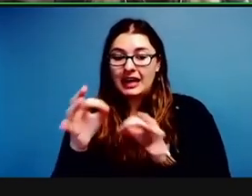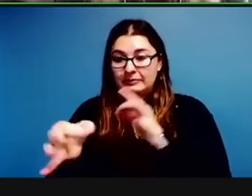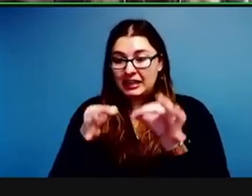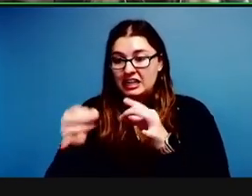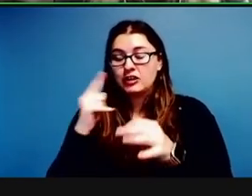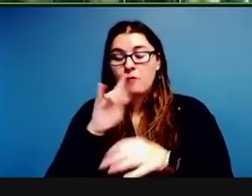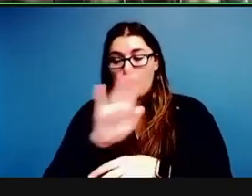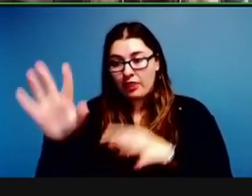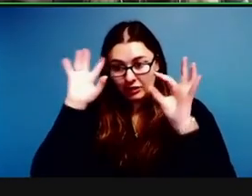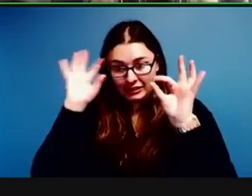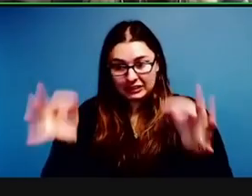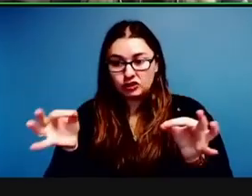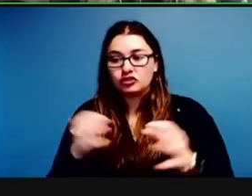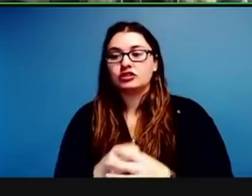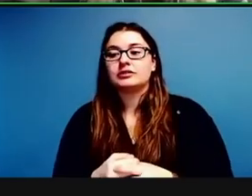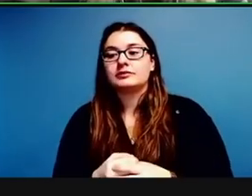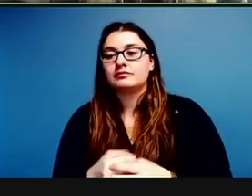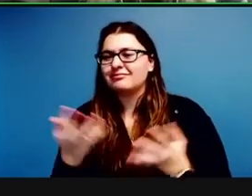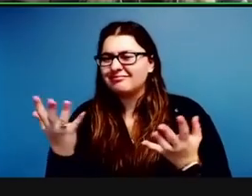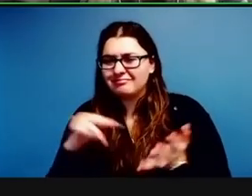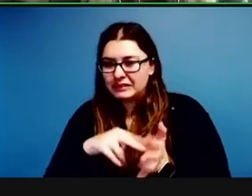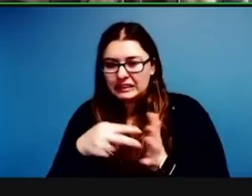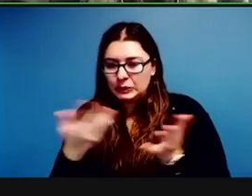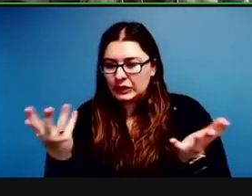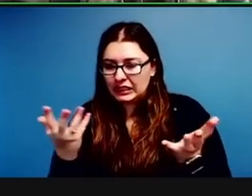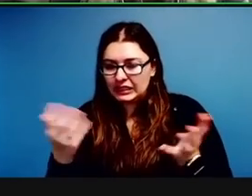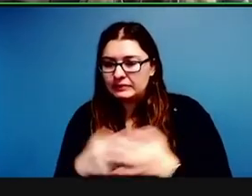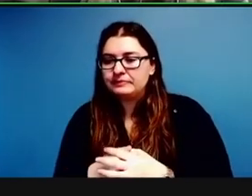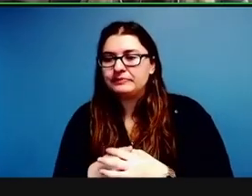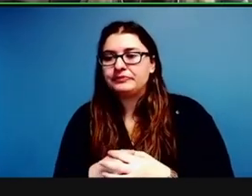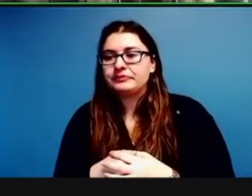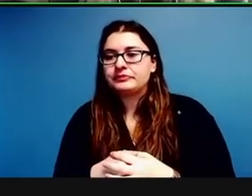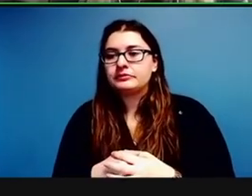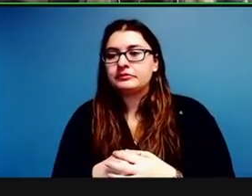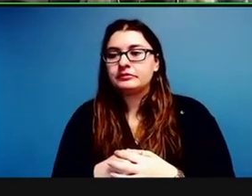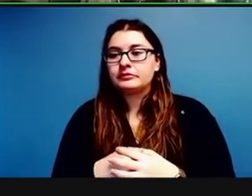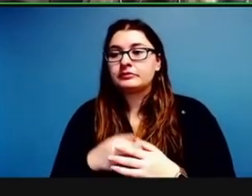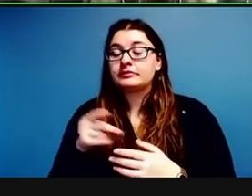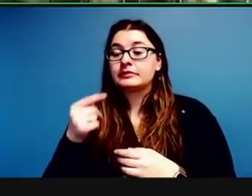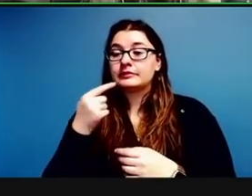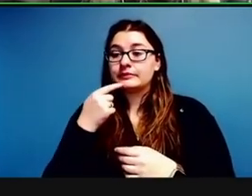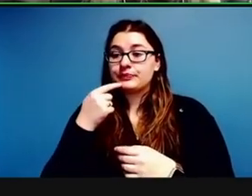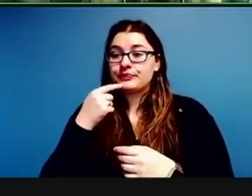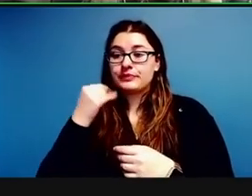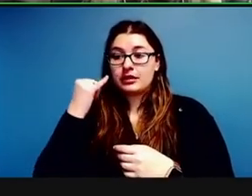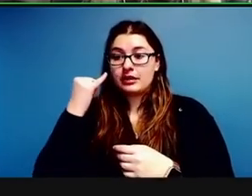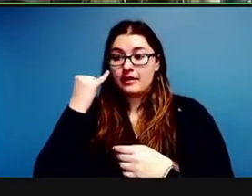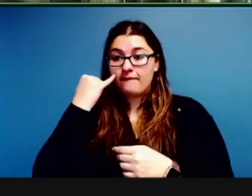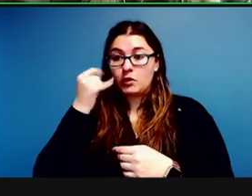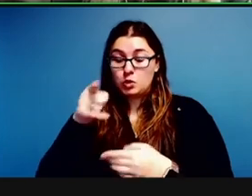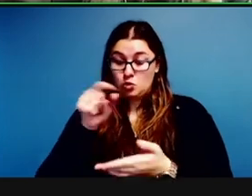explanation for their decisions. What does that mean? The Supreme Court said, if